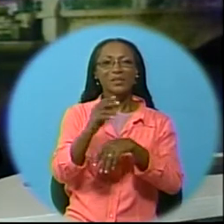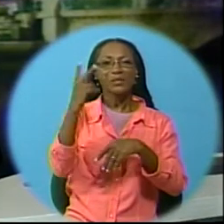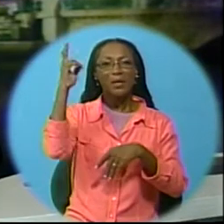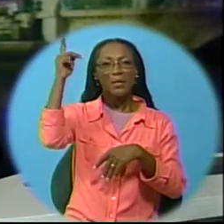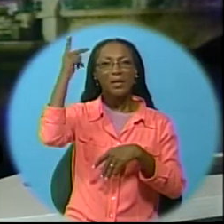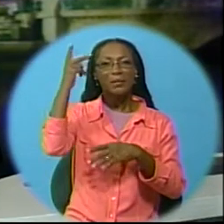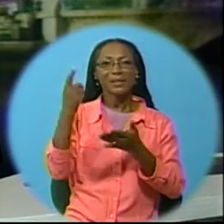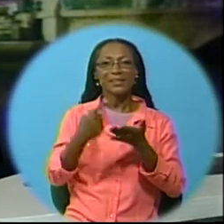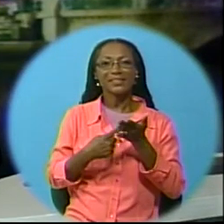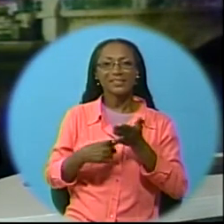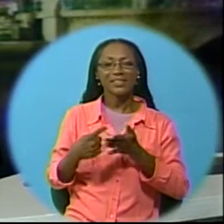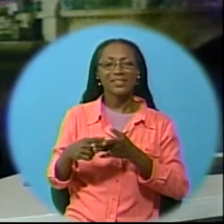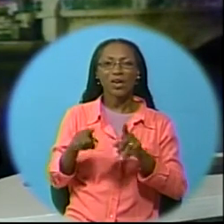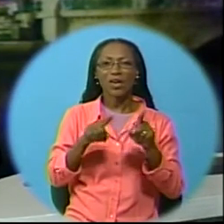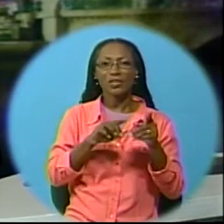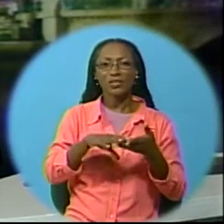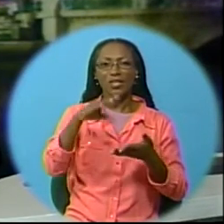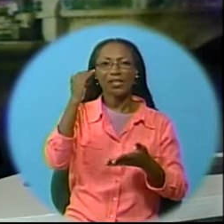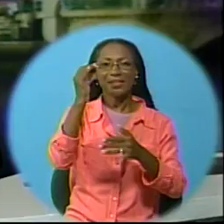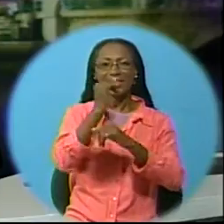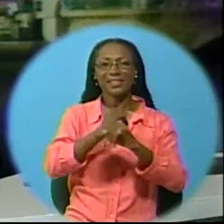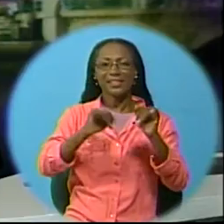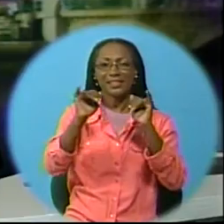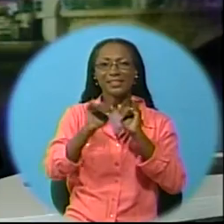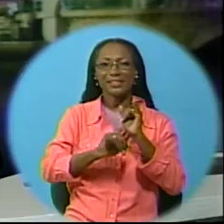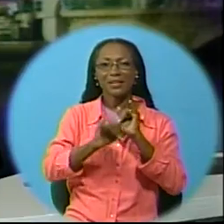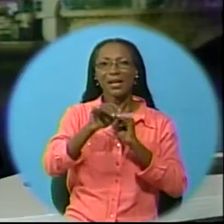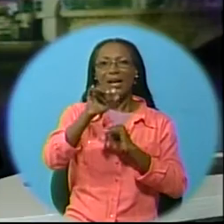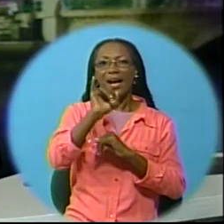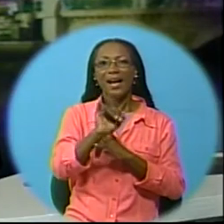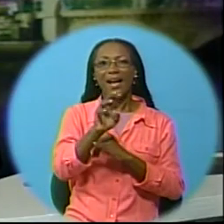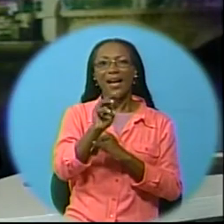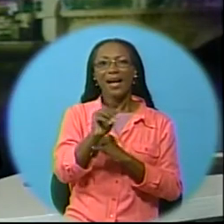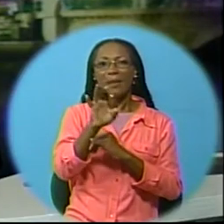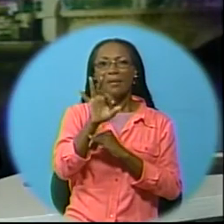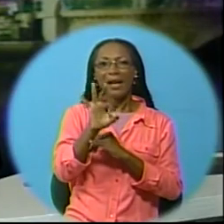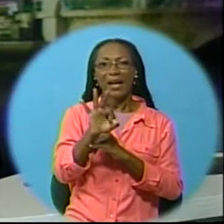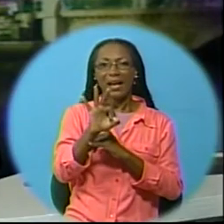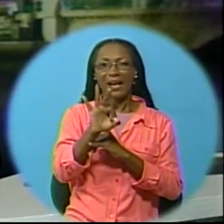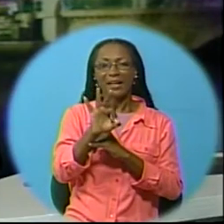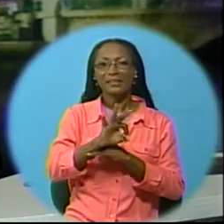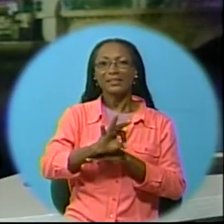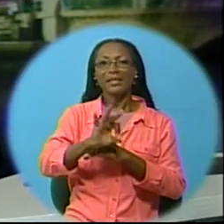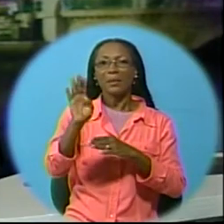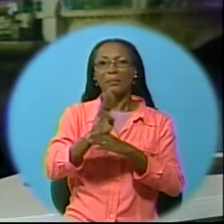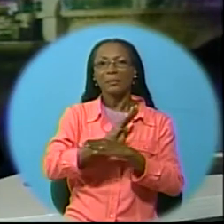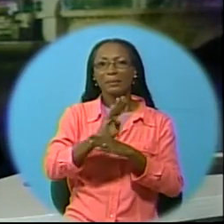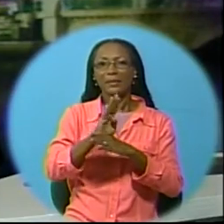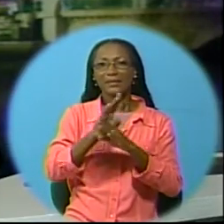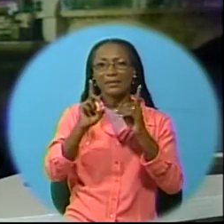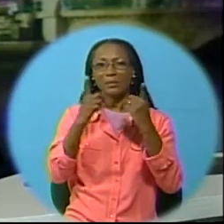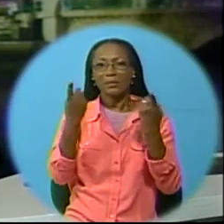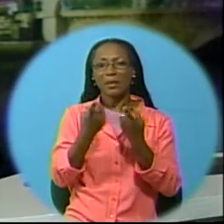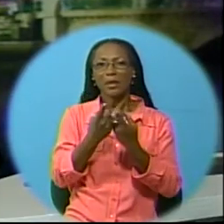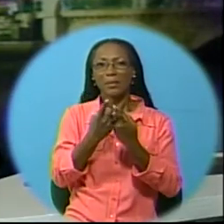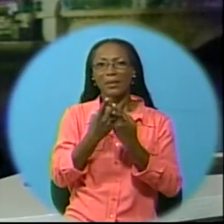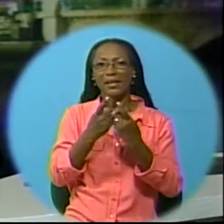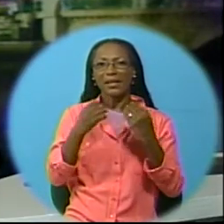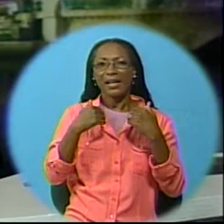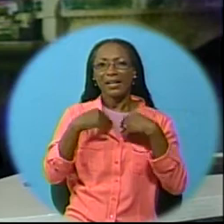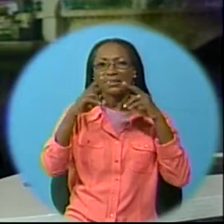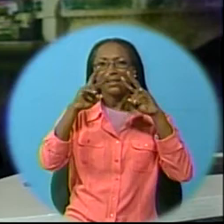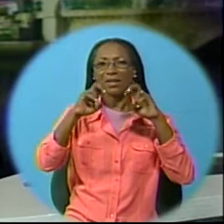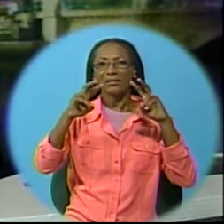evening's parliamentary debate, we also learned that the International Monetary Fund's Fiscal Affairs Department has undertaken a